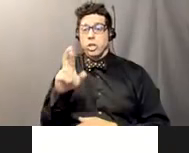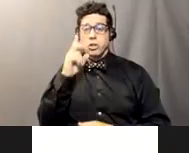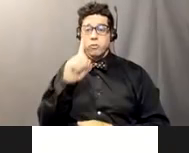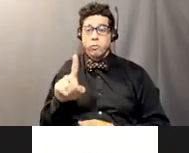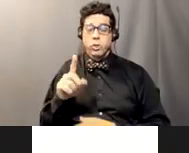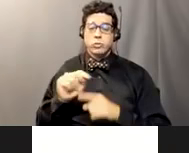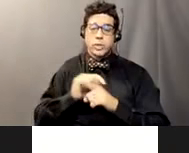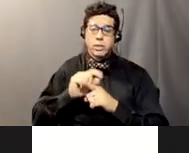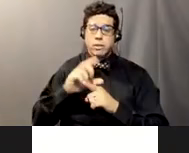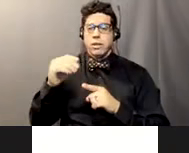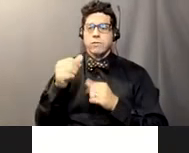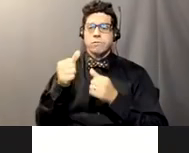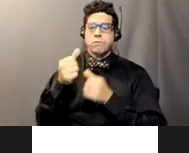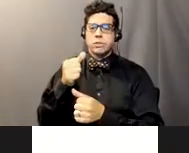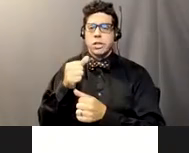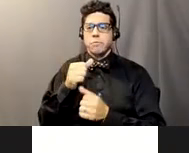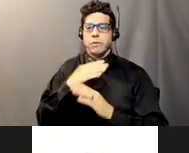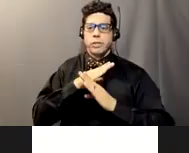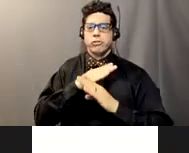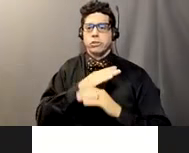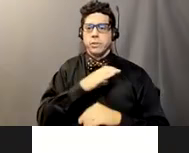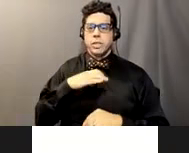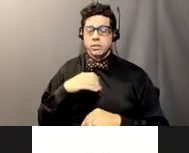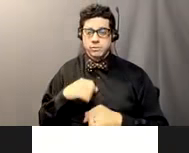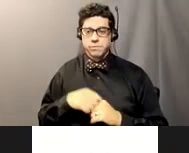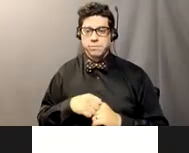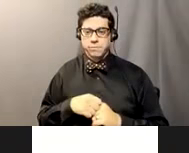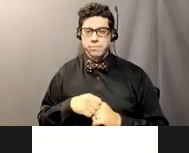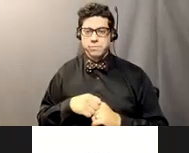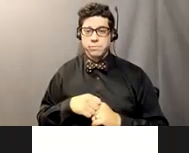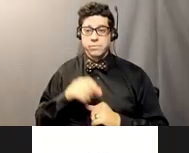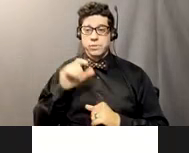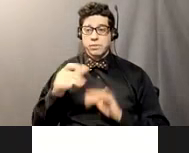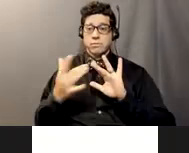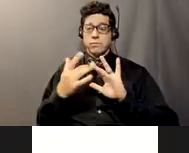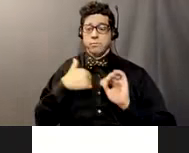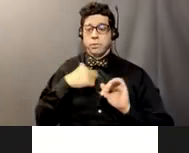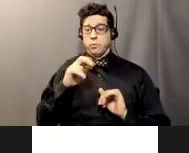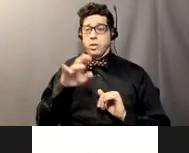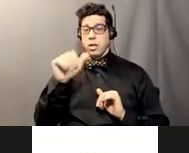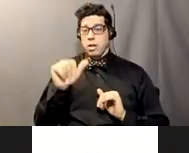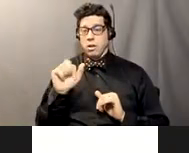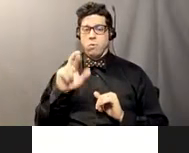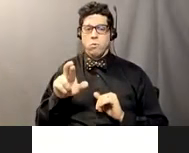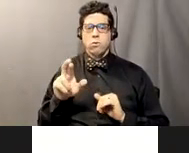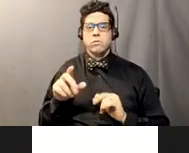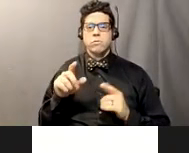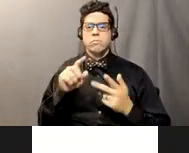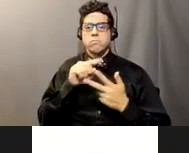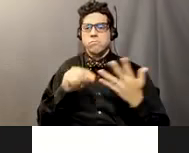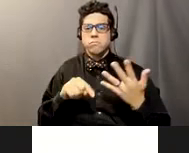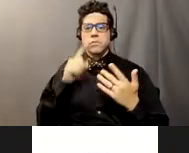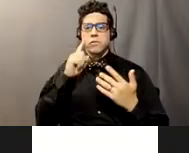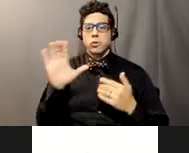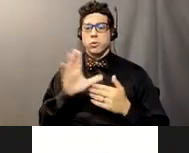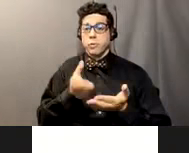subcommittee. So if you or someone you know would be a good fit, please reach out to Rebecca or I with your interest or recommendation. And we'd also want to